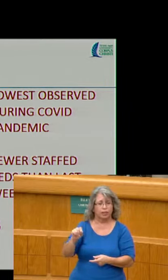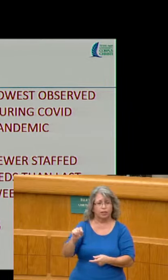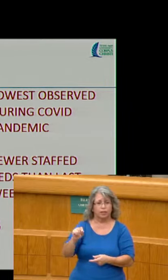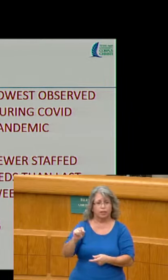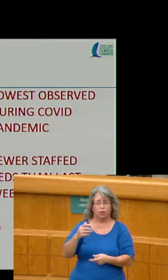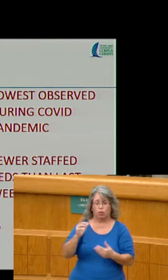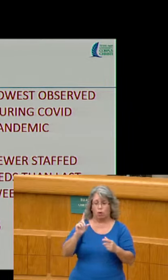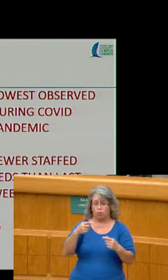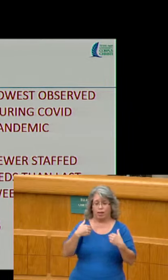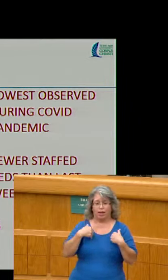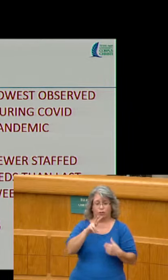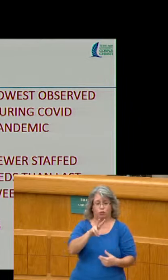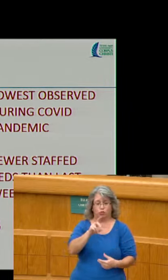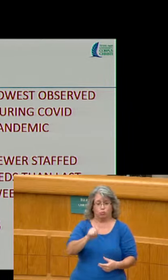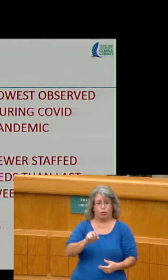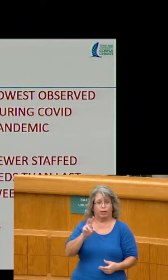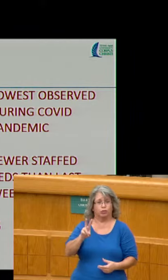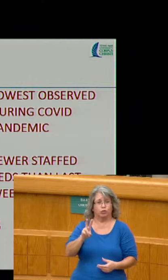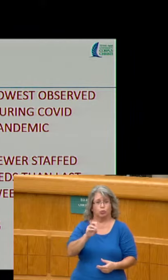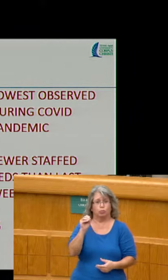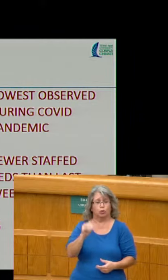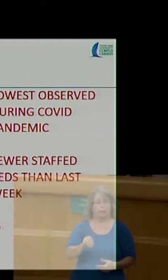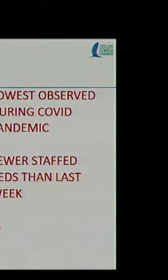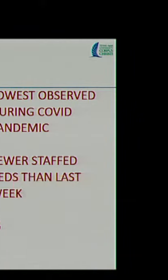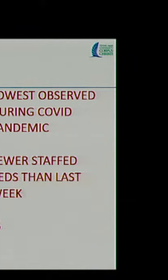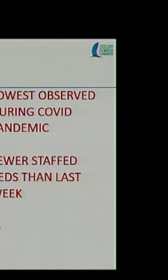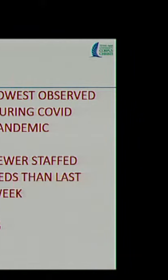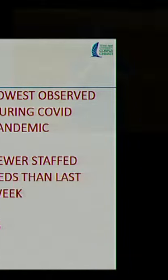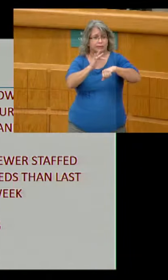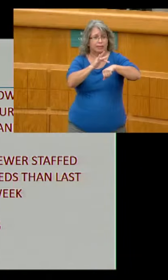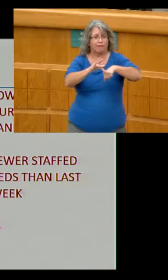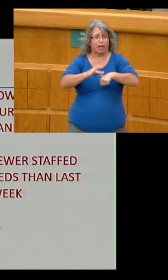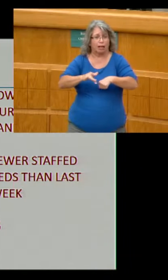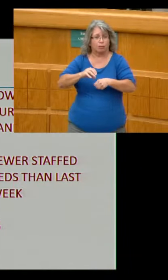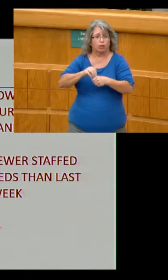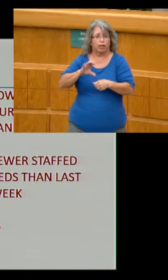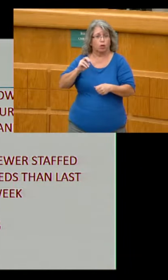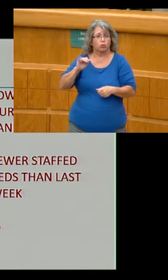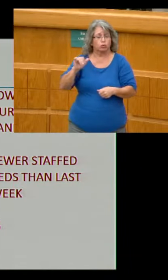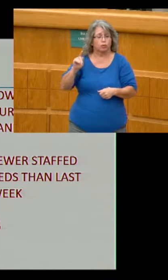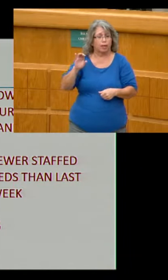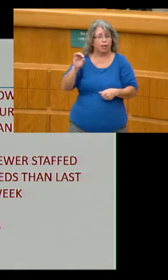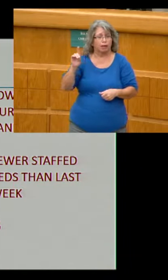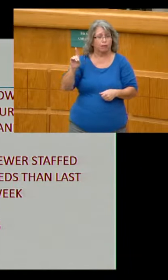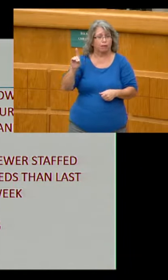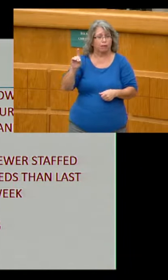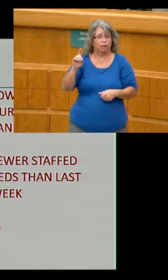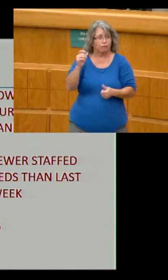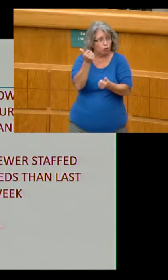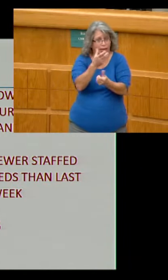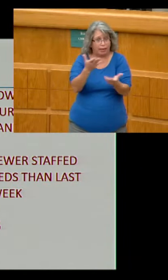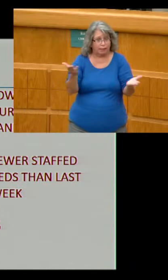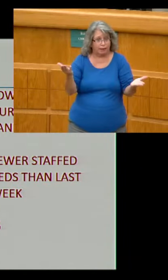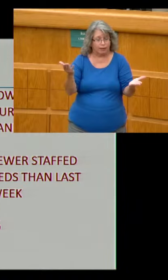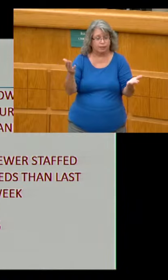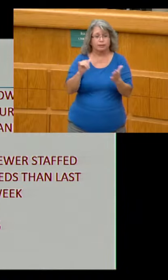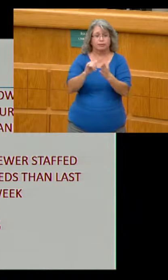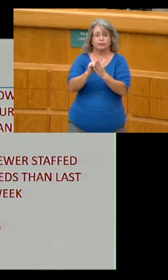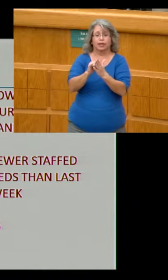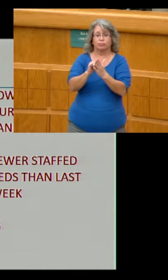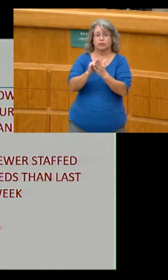2.2% vacancy in the hospitals in the coastal bend, but that's what we have at the last measurement. It was even a little bit lower than that a couple days